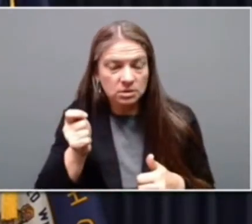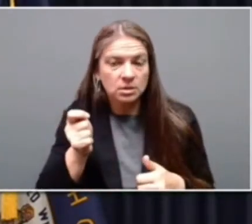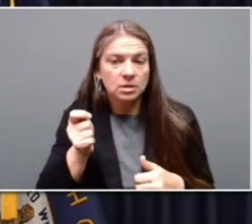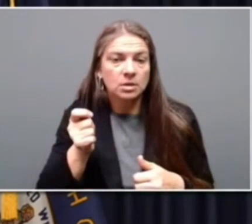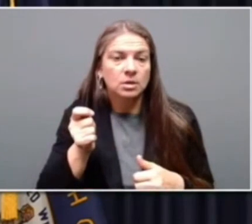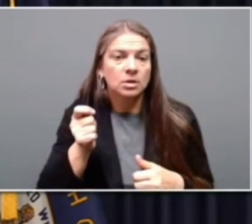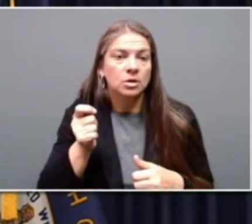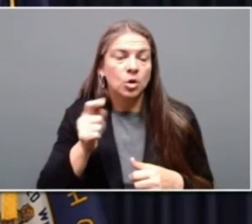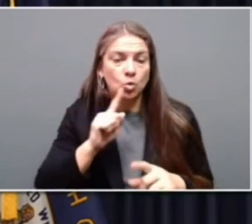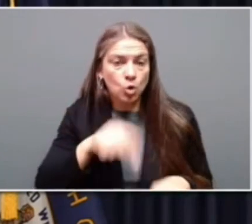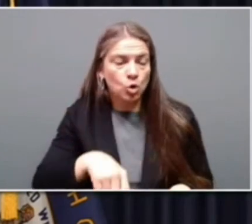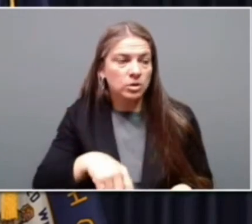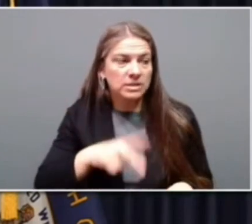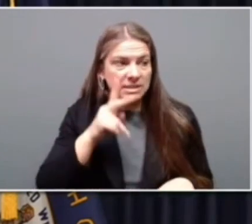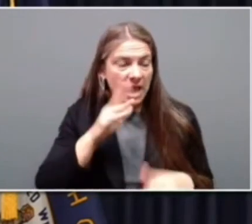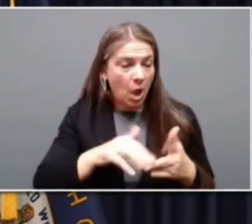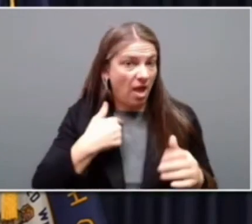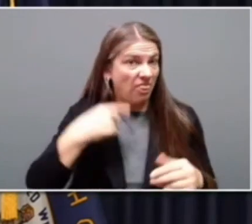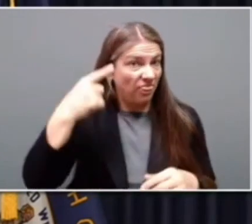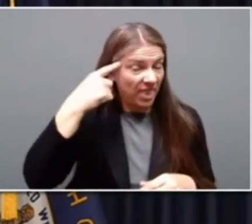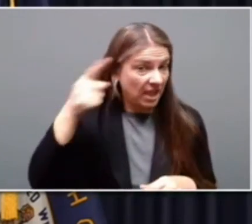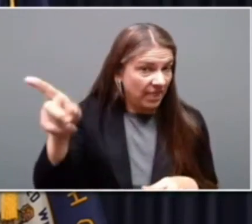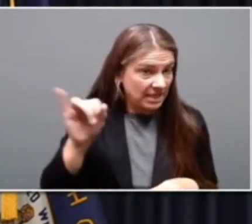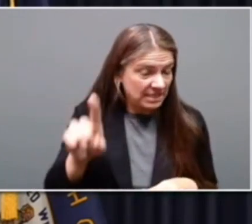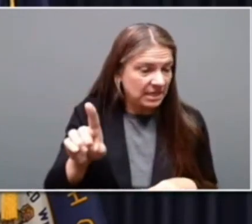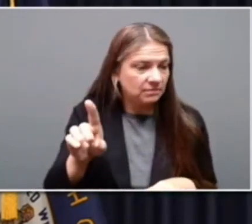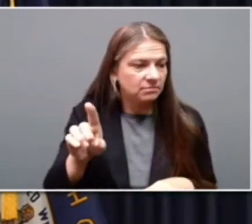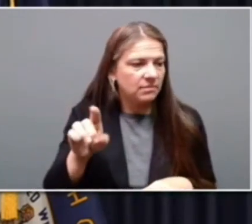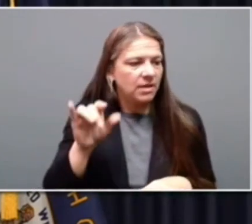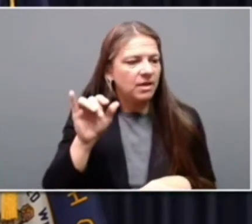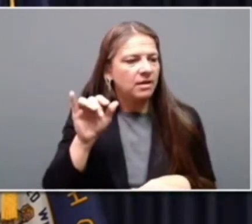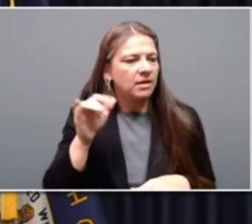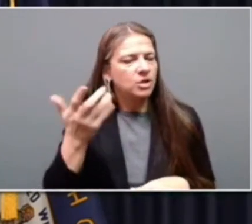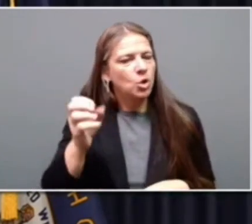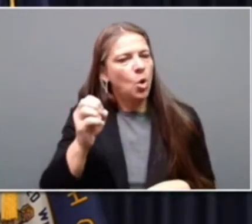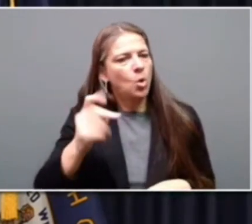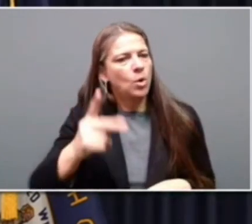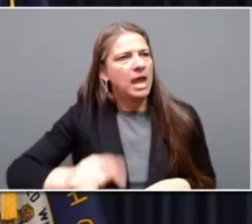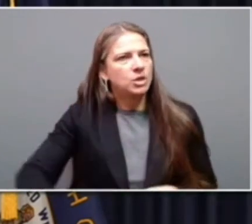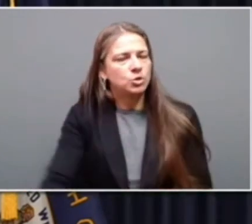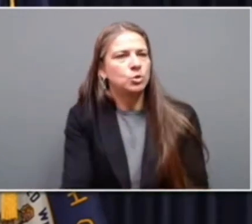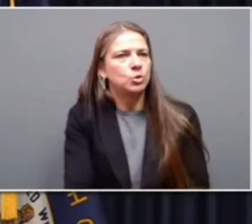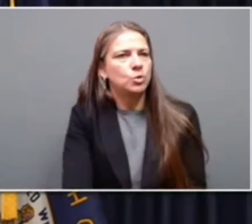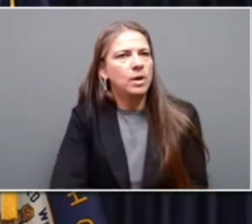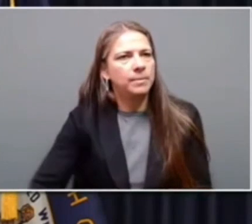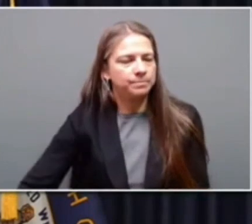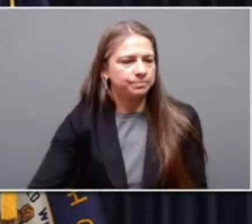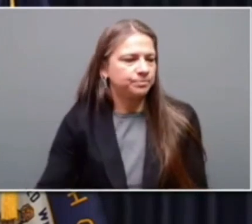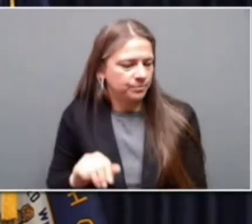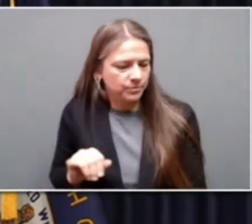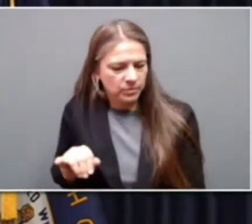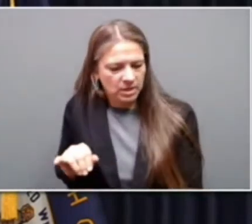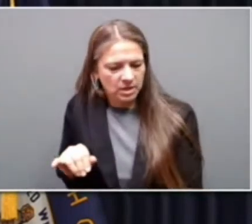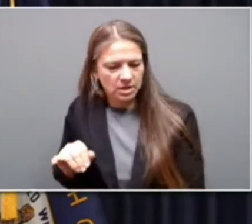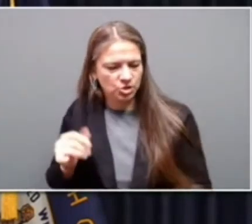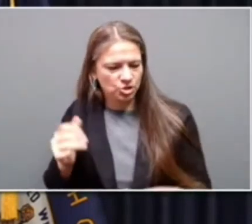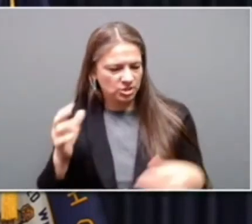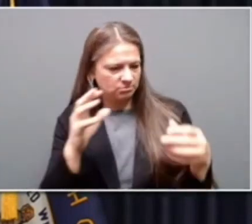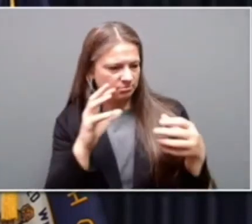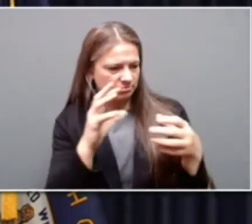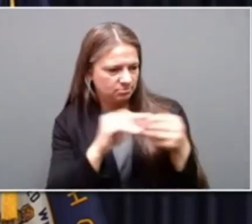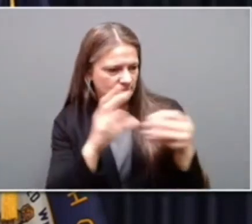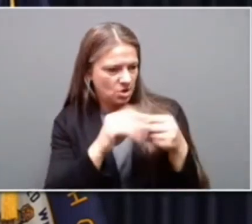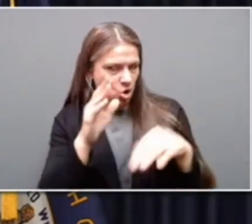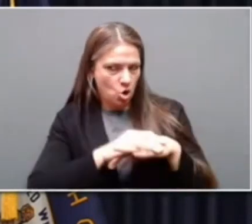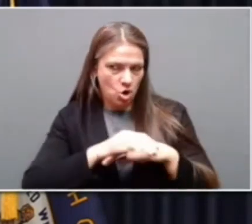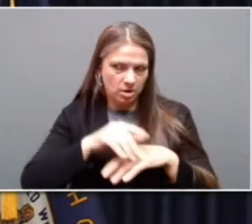ruled, and that's that it's okay to gerrymander on purely partisan intentions.